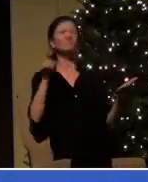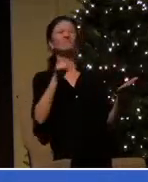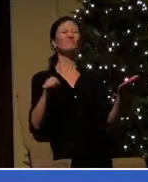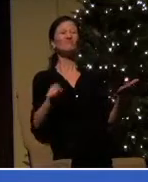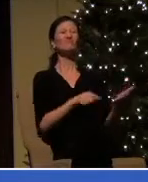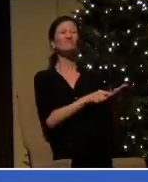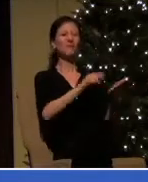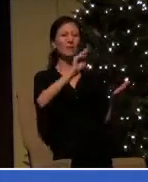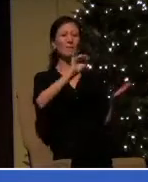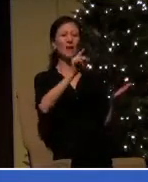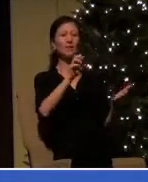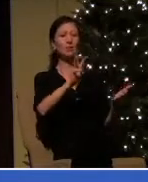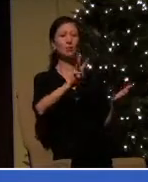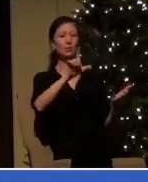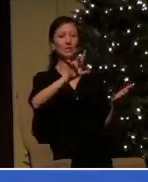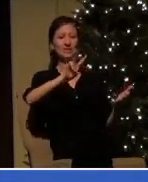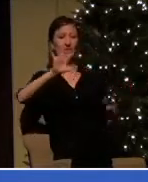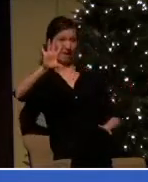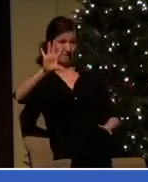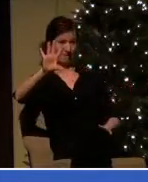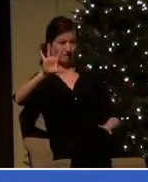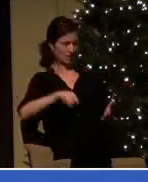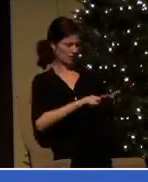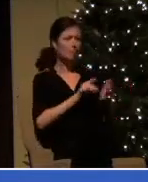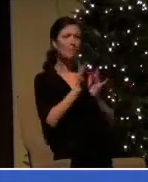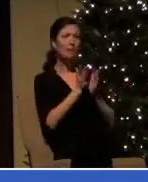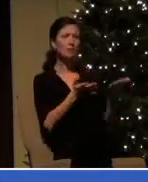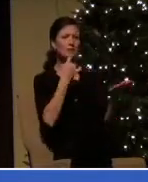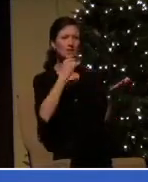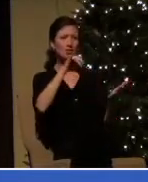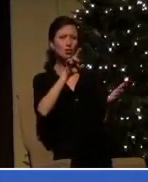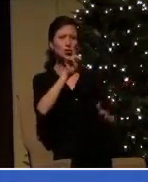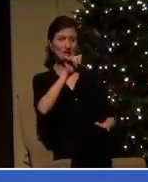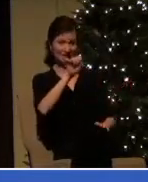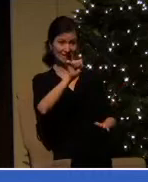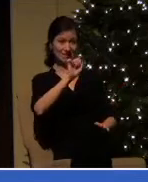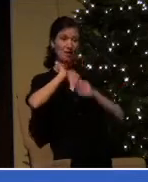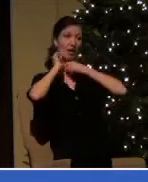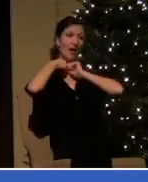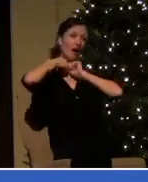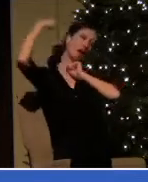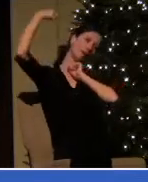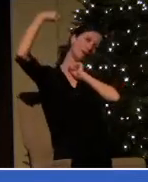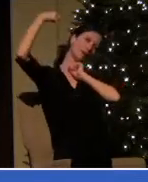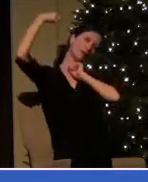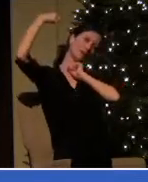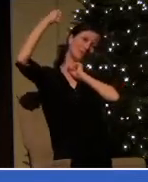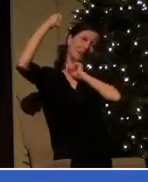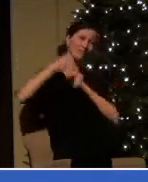was Matthew 27, verse 5, where the Bible says concerning Judas, he went out and he hanged himself.